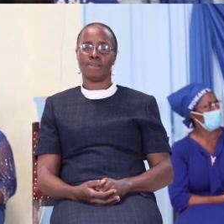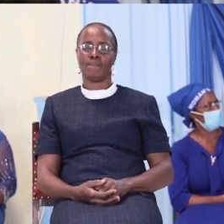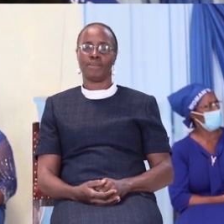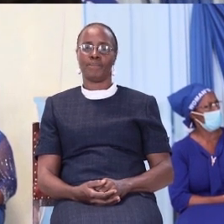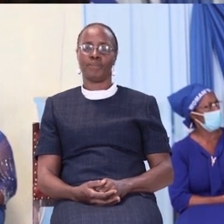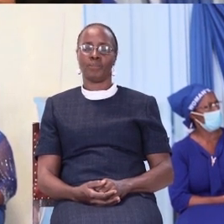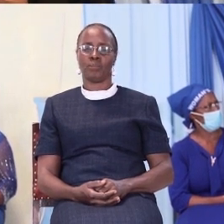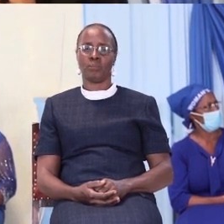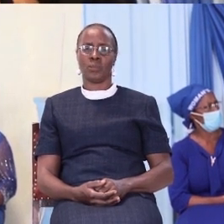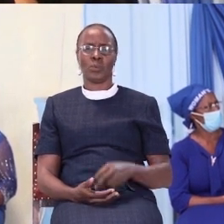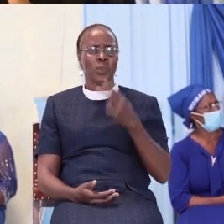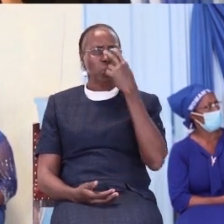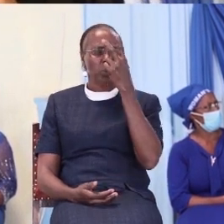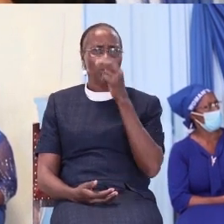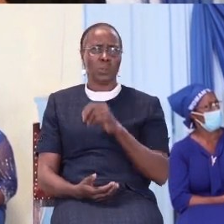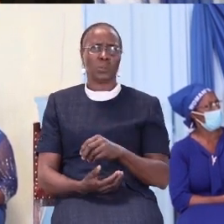reflect on this.